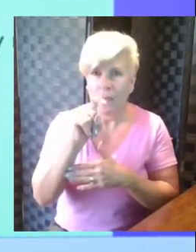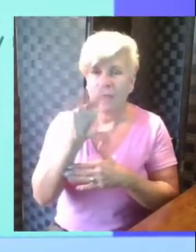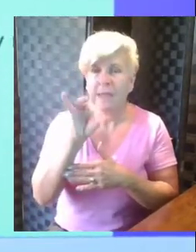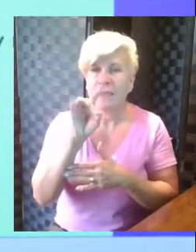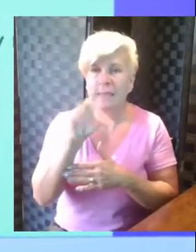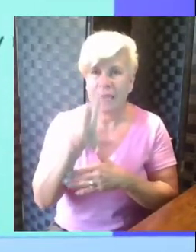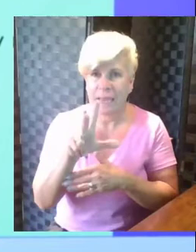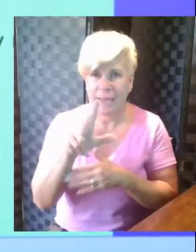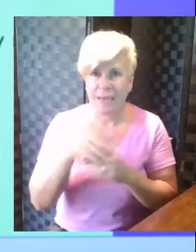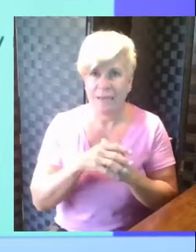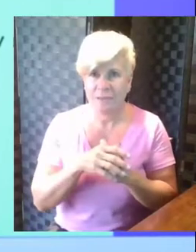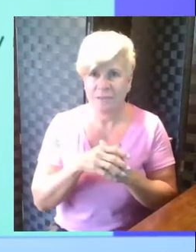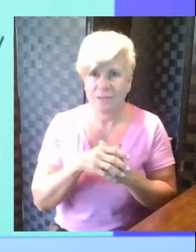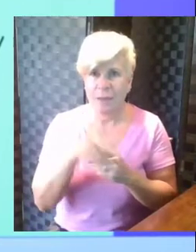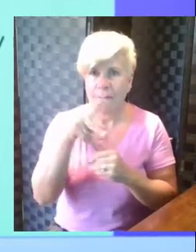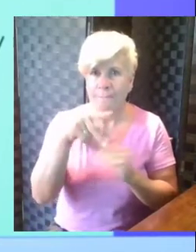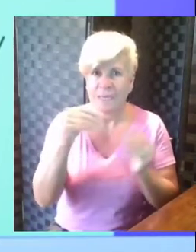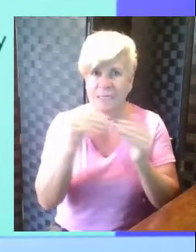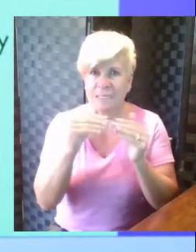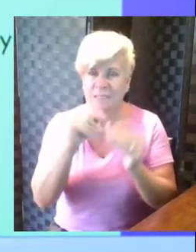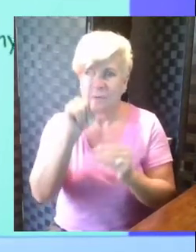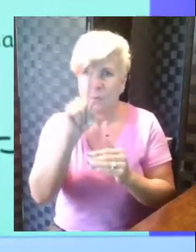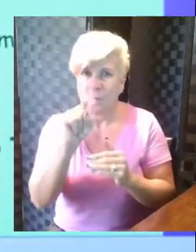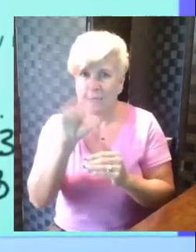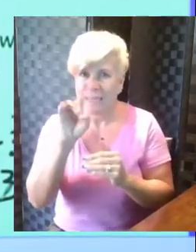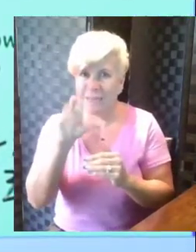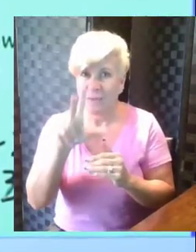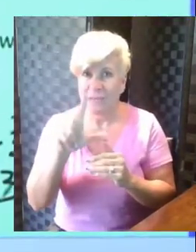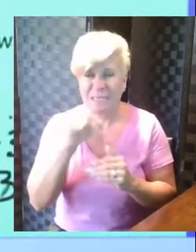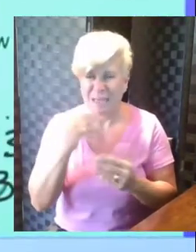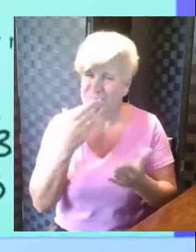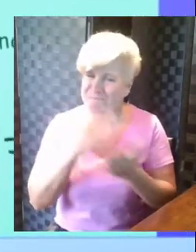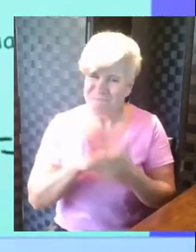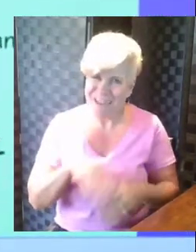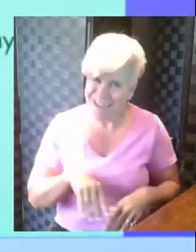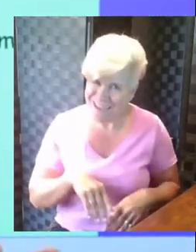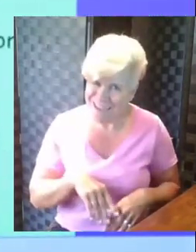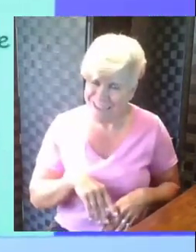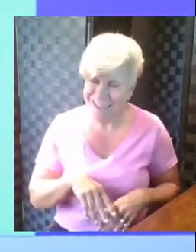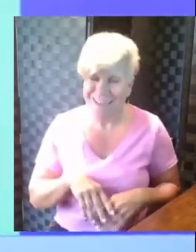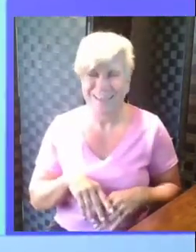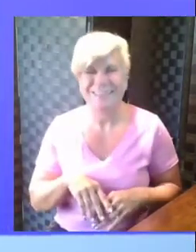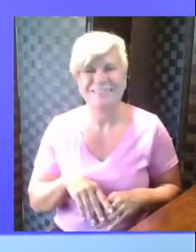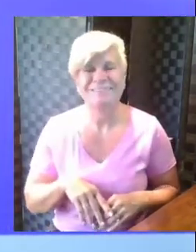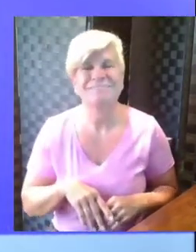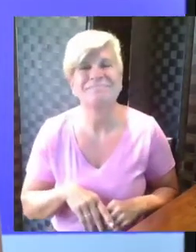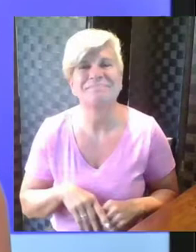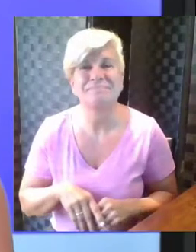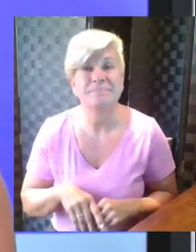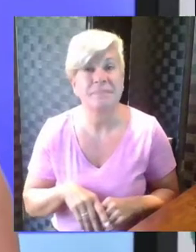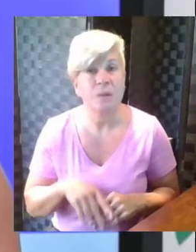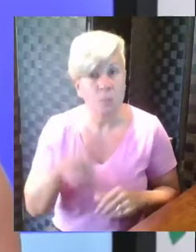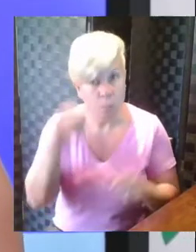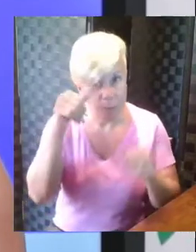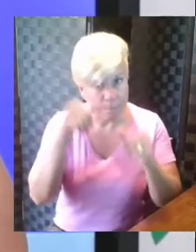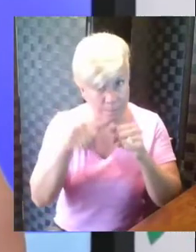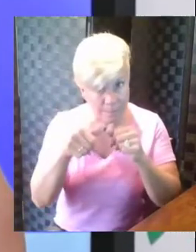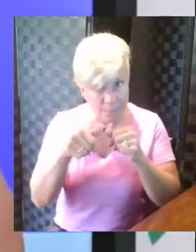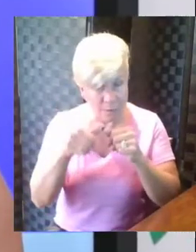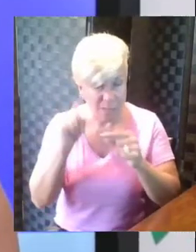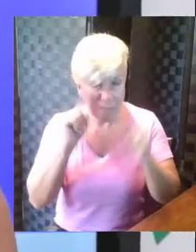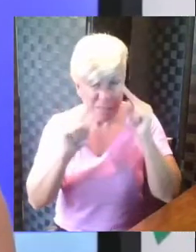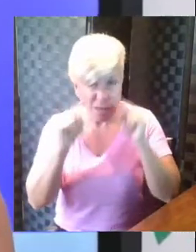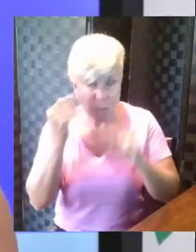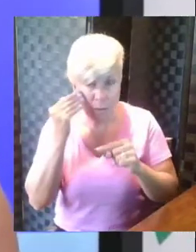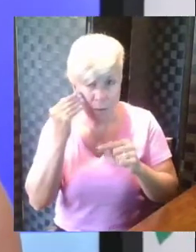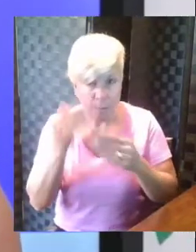read 183 pages. That wasn't terrible, was it? No, not at all. Now remember, think about